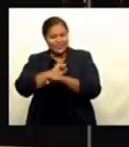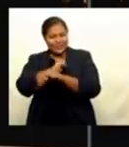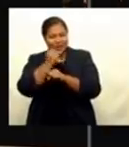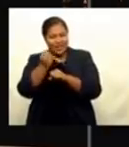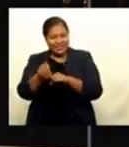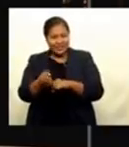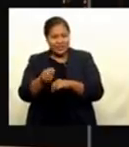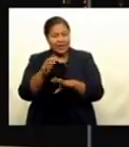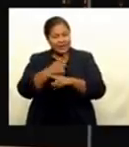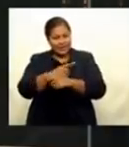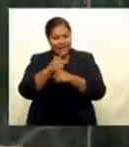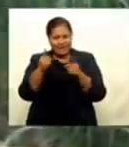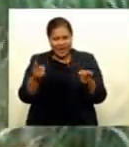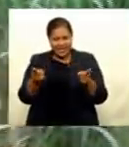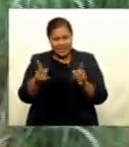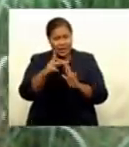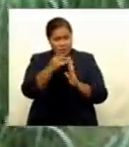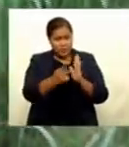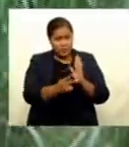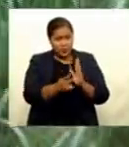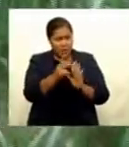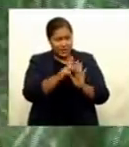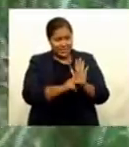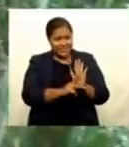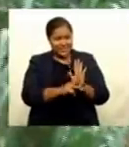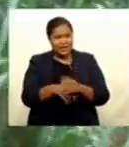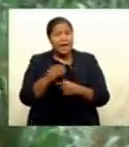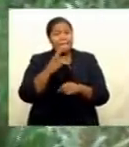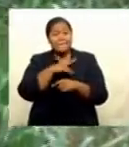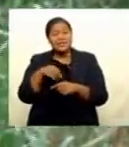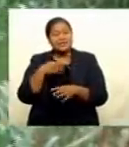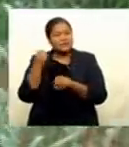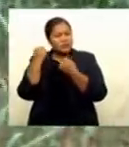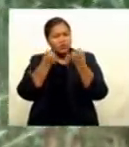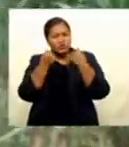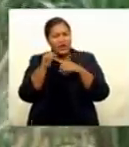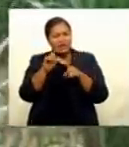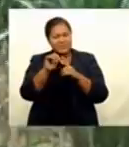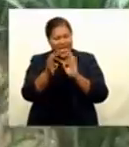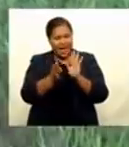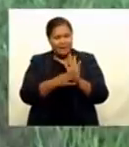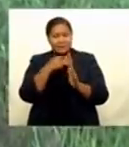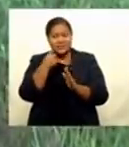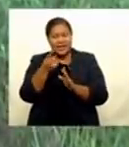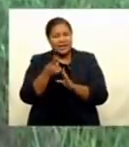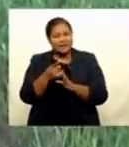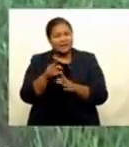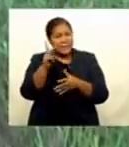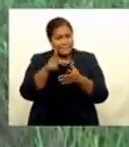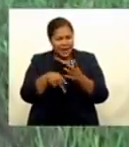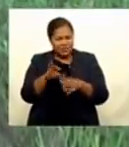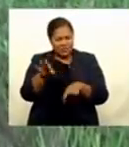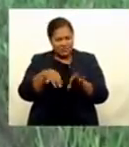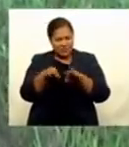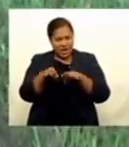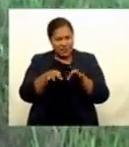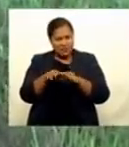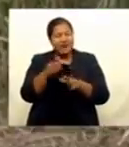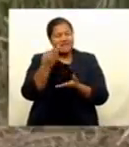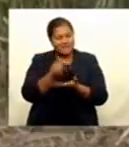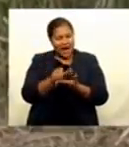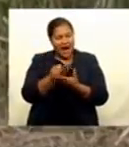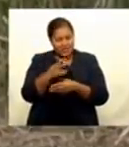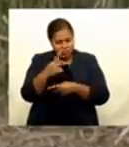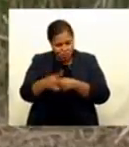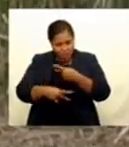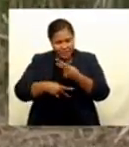to ensure growth. Minister for Sugar and Prime Minister Voreqe Bainimarama says as part of its IT plan, the fund is in the process of rolling